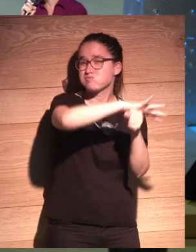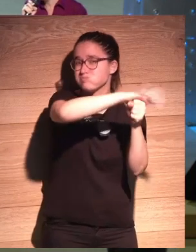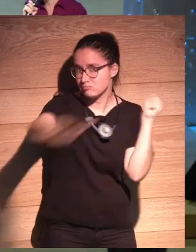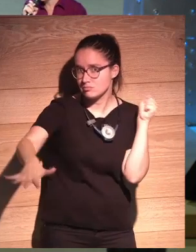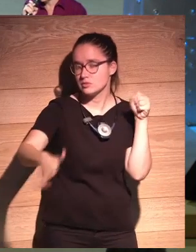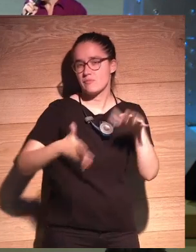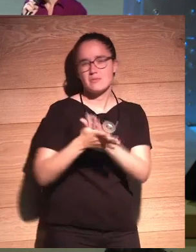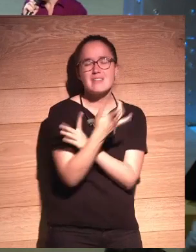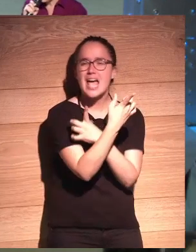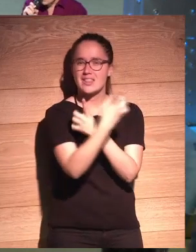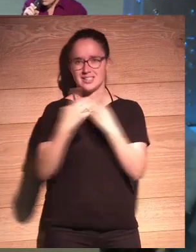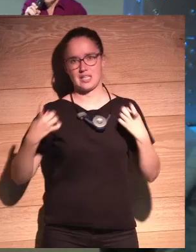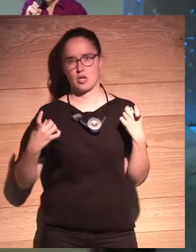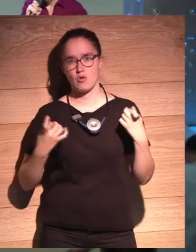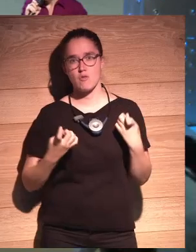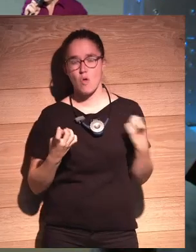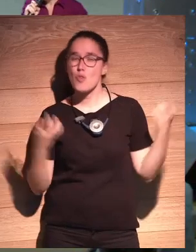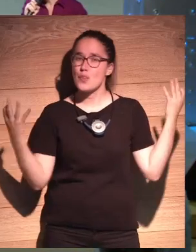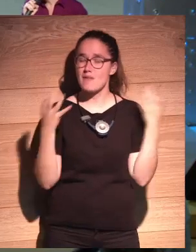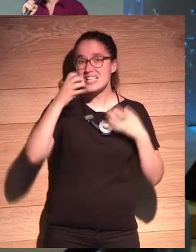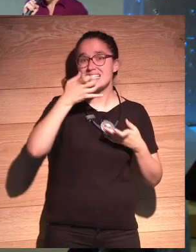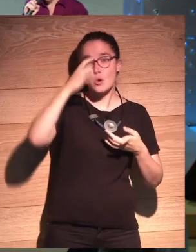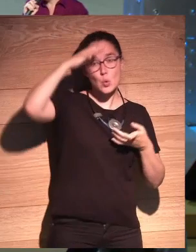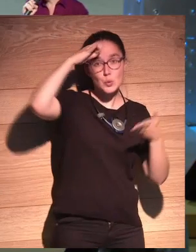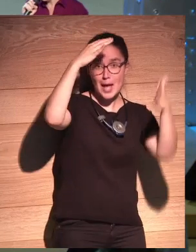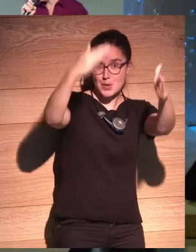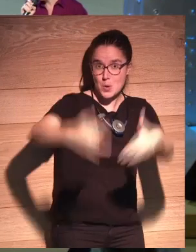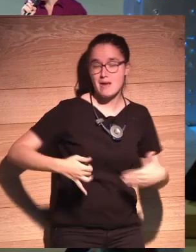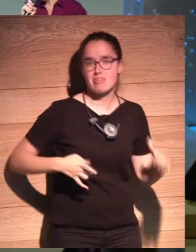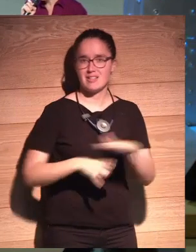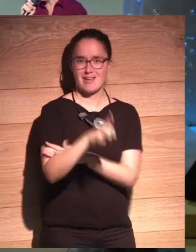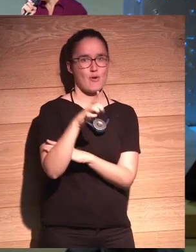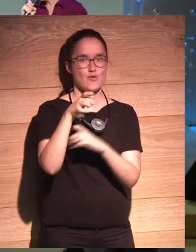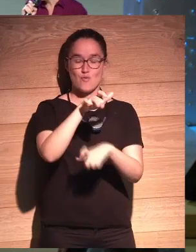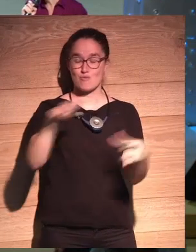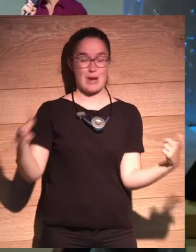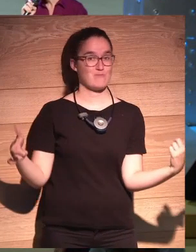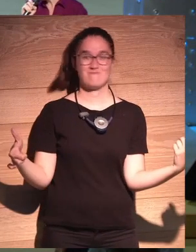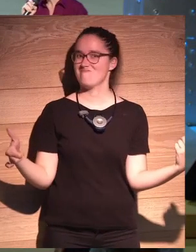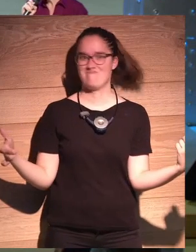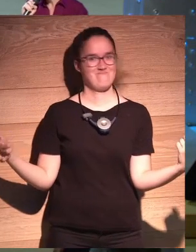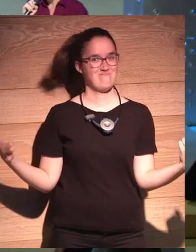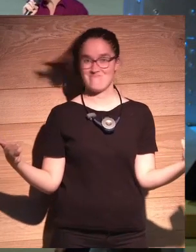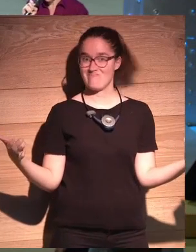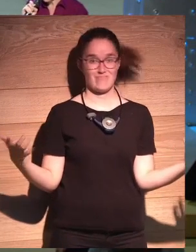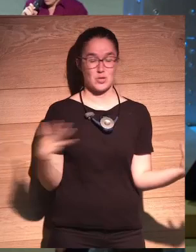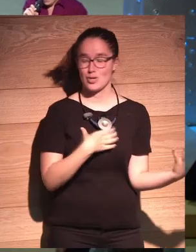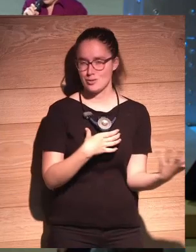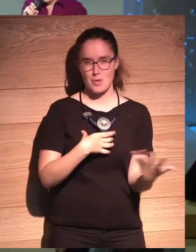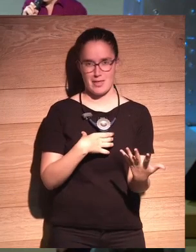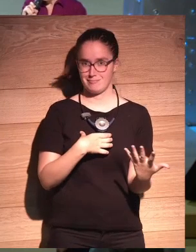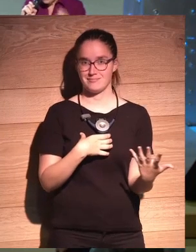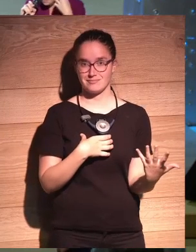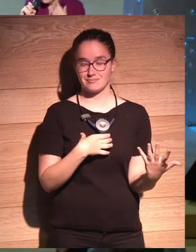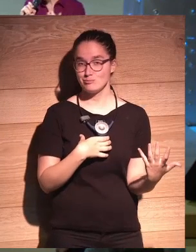And I think this definition is everywhere. It is the condition necessary, and without the